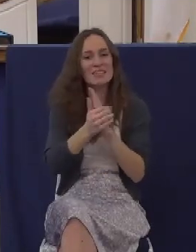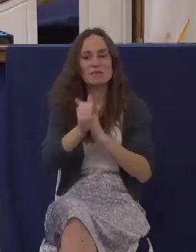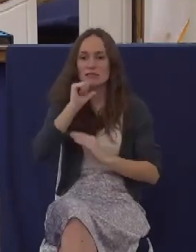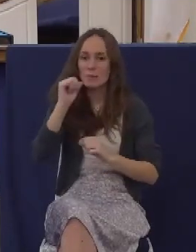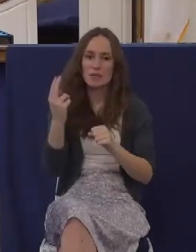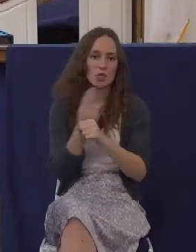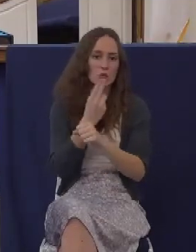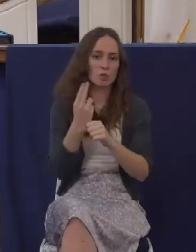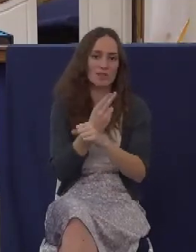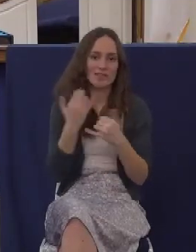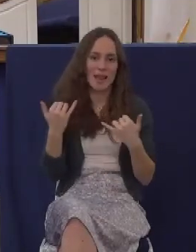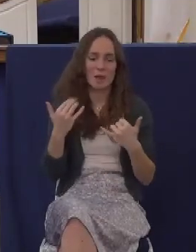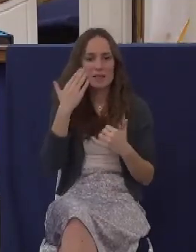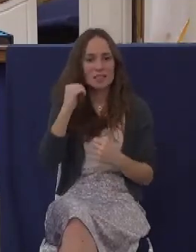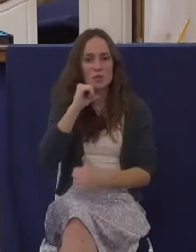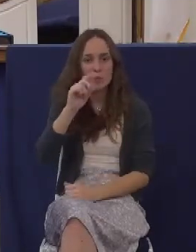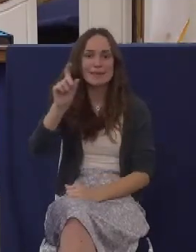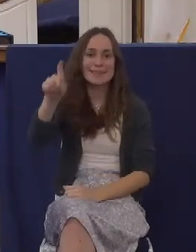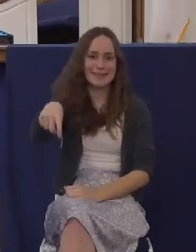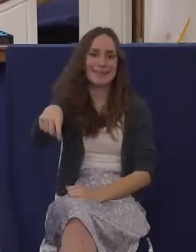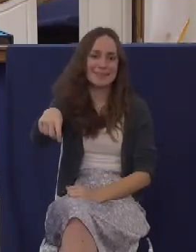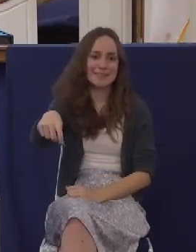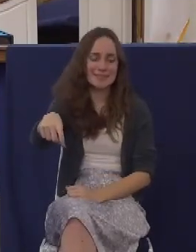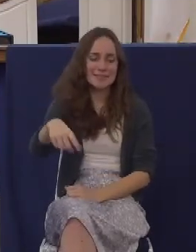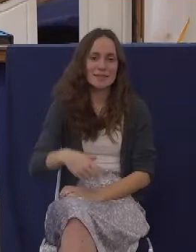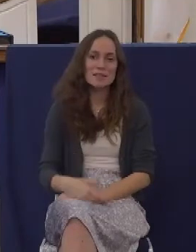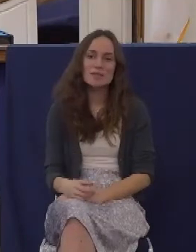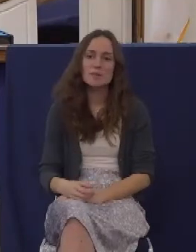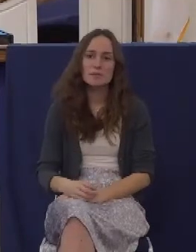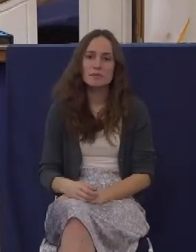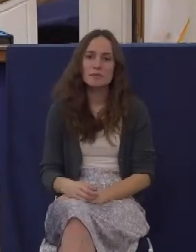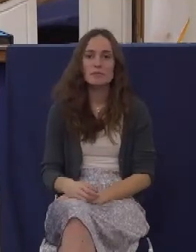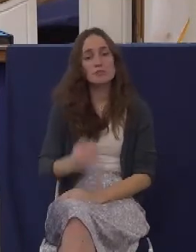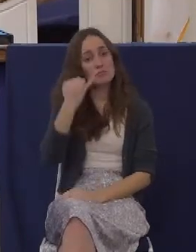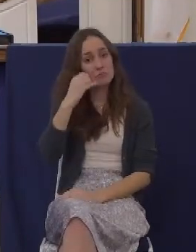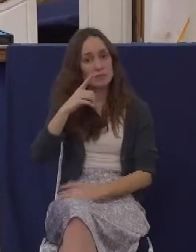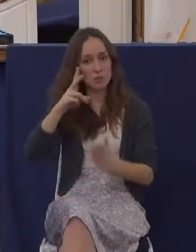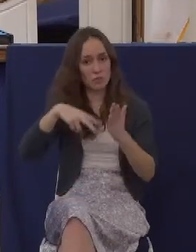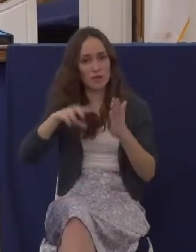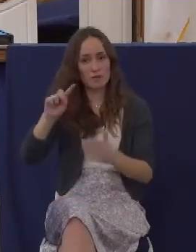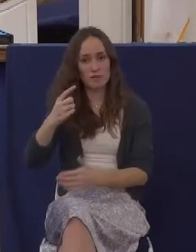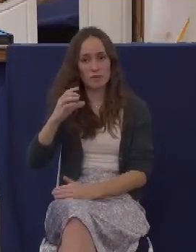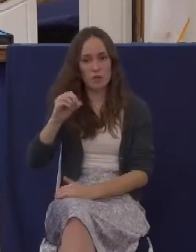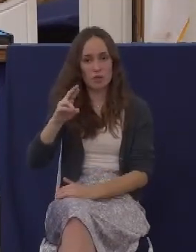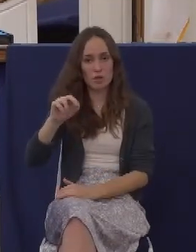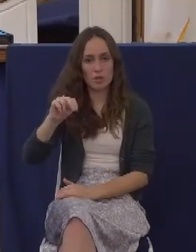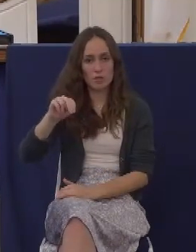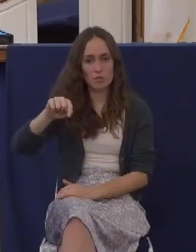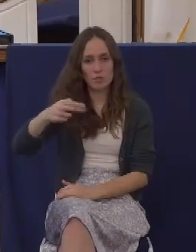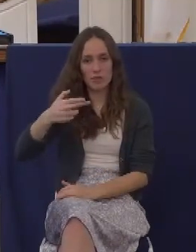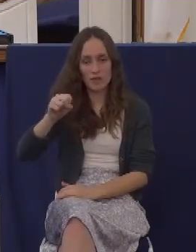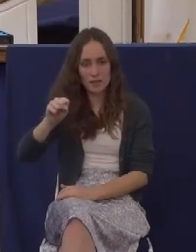So, and the hermeneutical clue, if you ever read 1 Corinthians 14, is whenever he uses the singular,